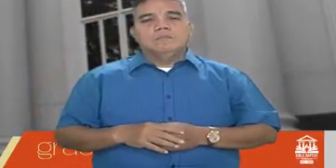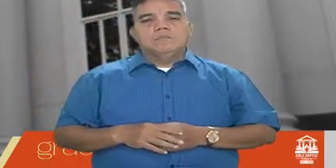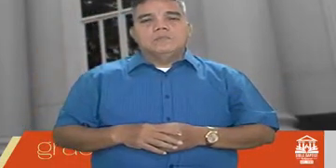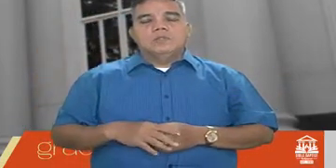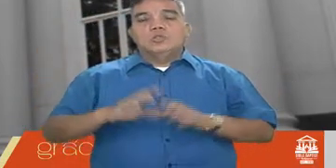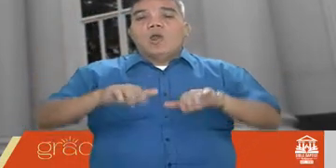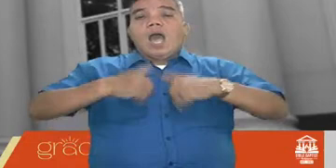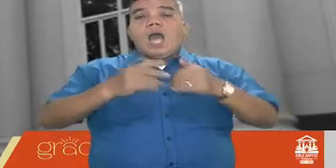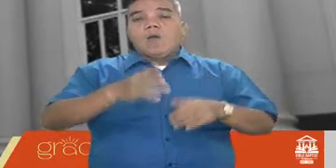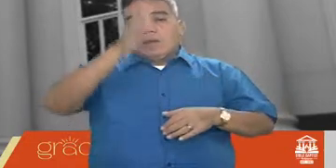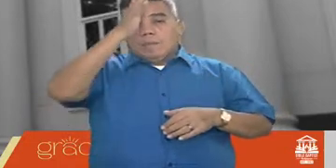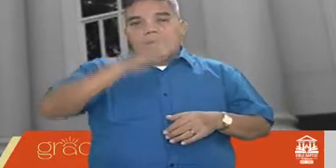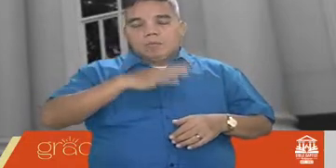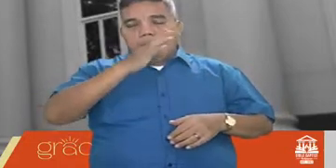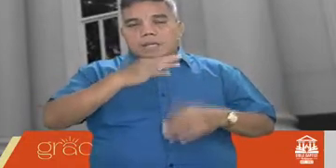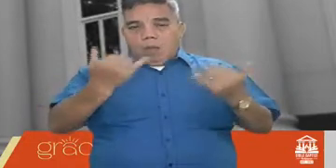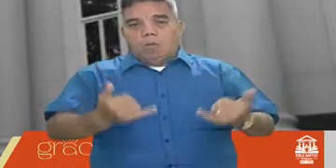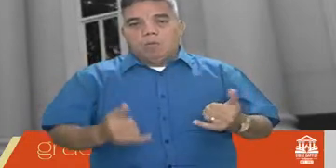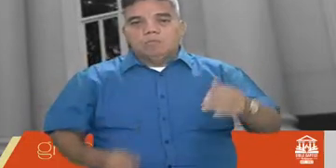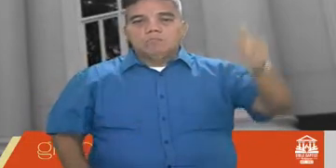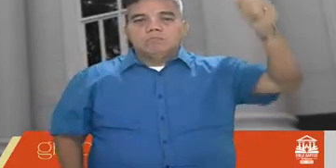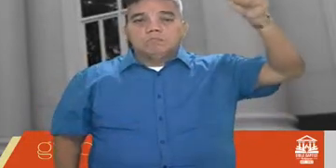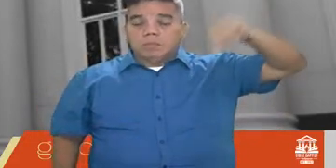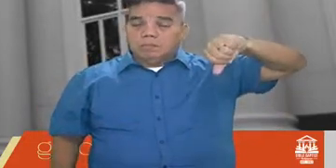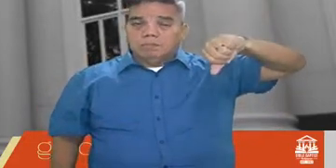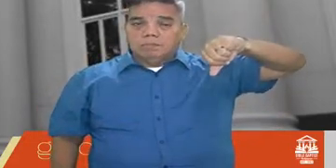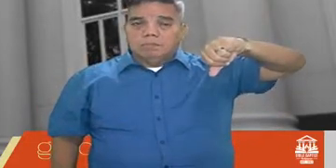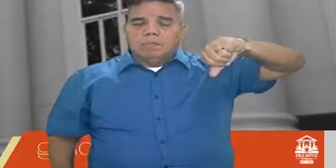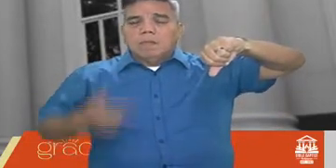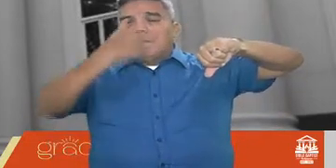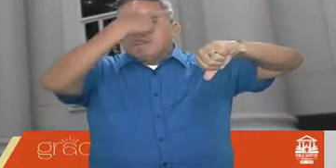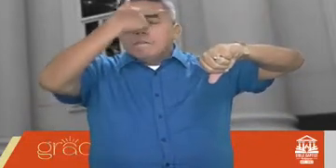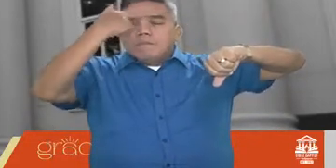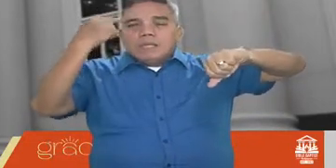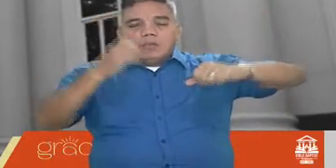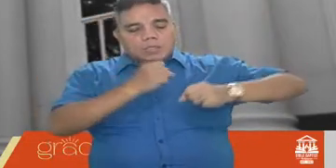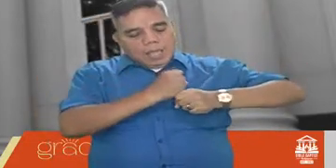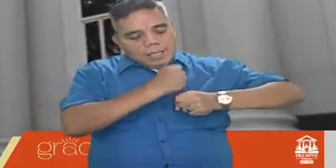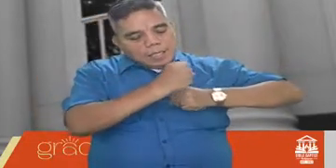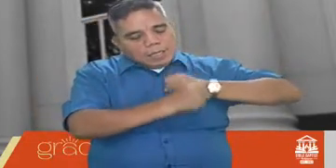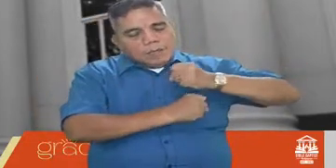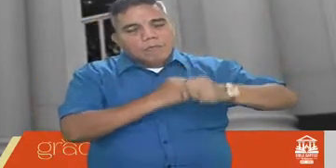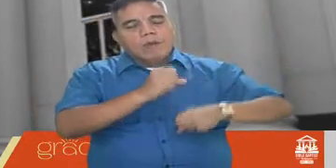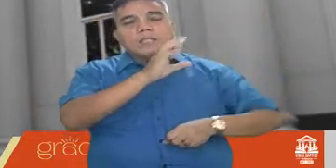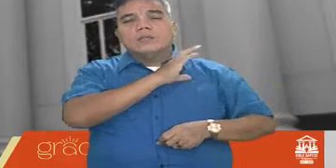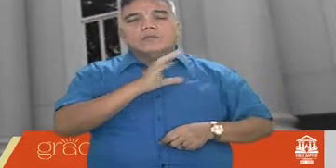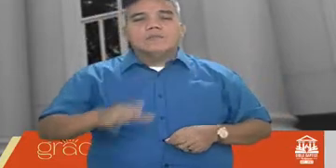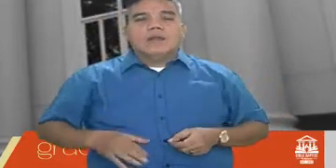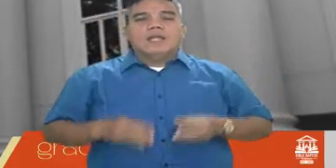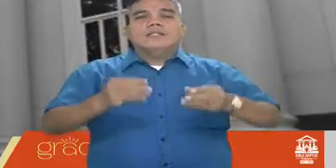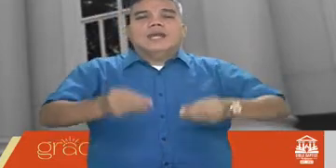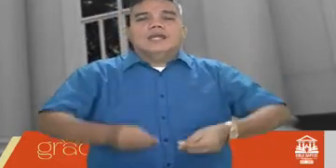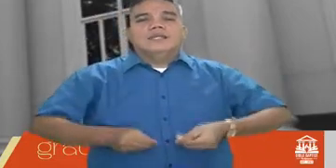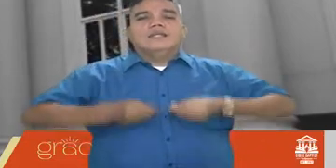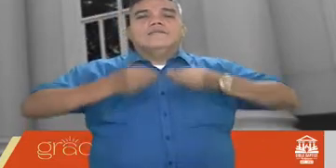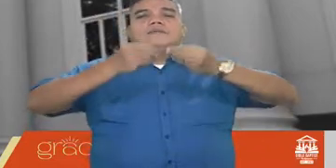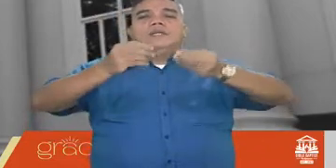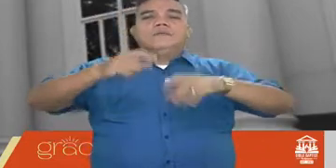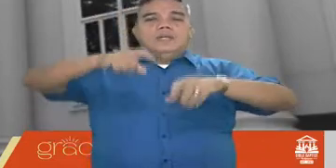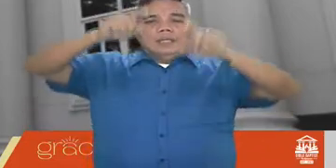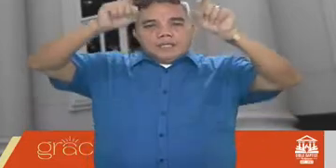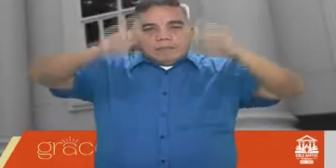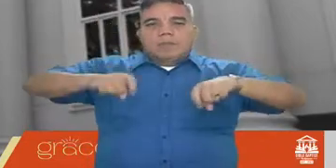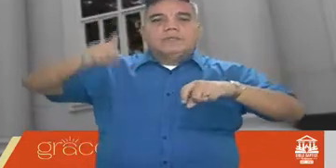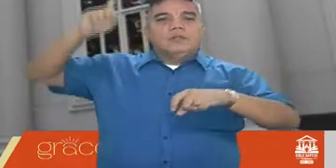Wa kita. Tungod lang kay ang sakripisyo ni Christ mo'y halad ang gidiman sa